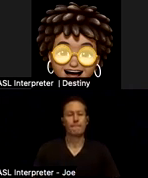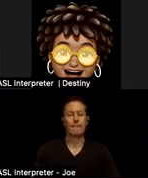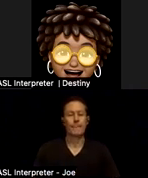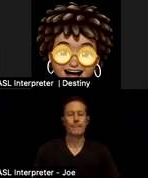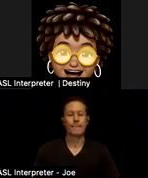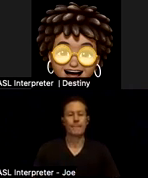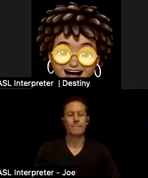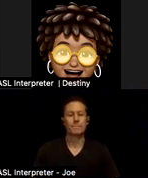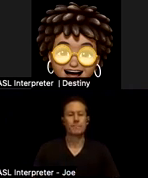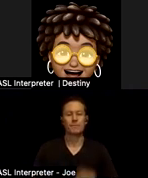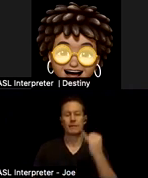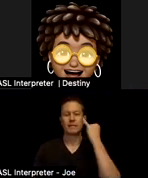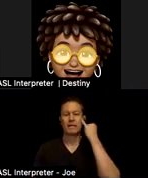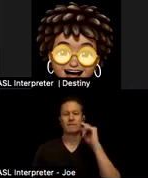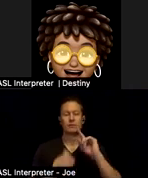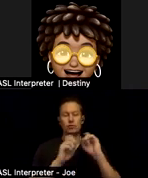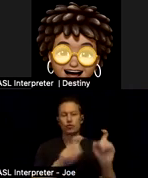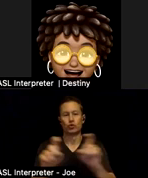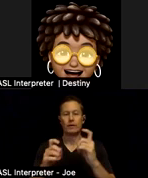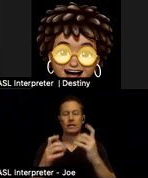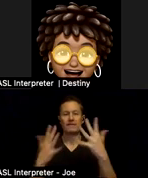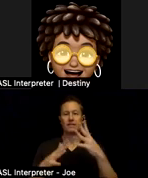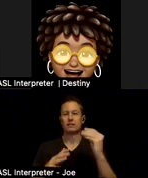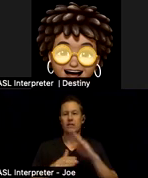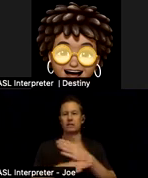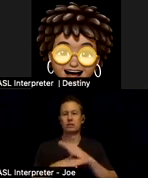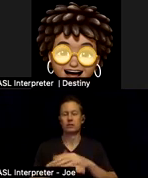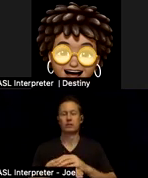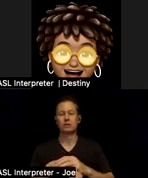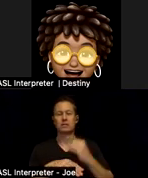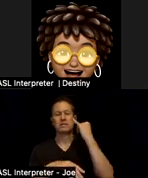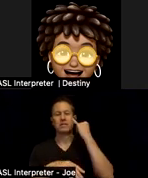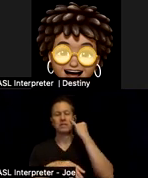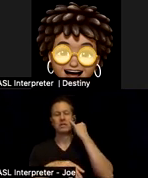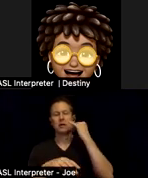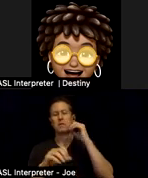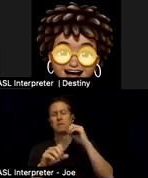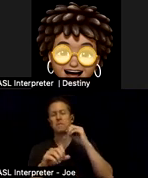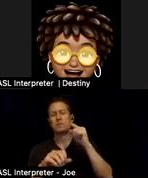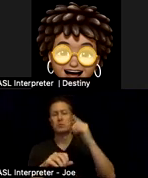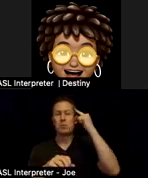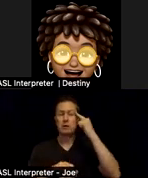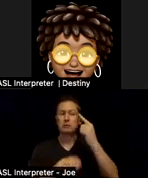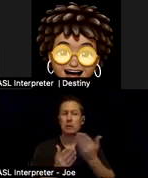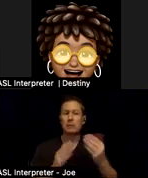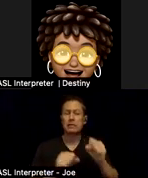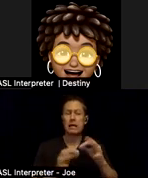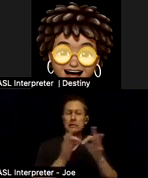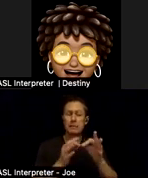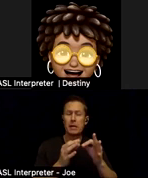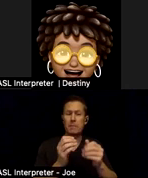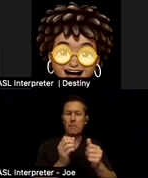Do complete the survey and share that. And if there's anything that you find could have been explained better, do tell us that. We want to